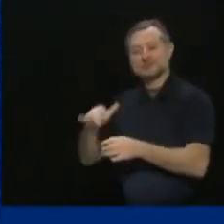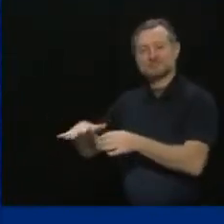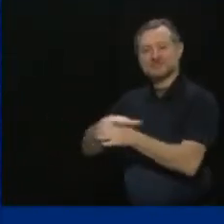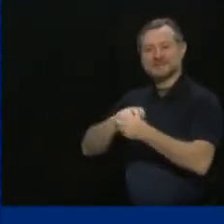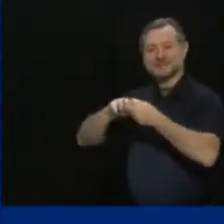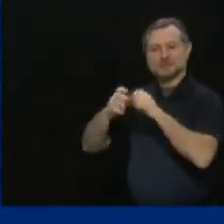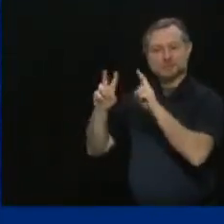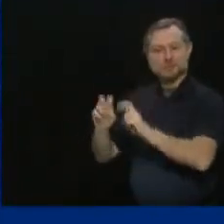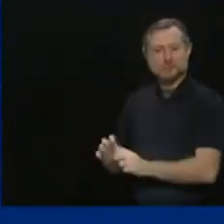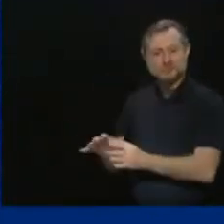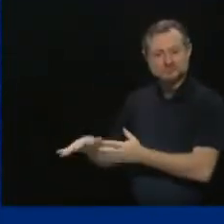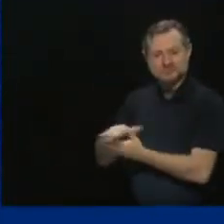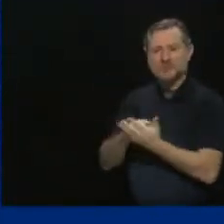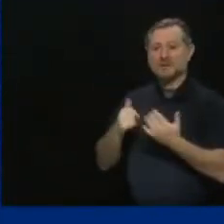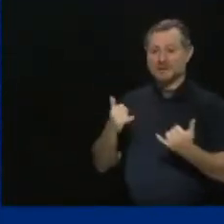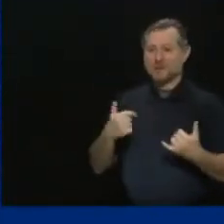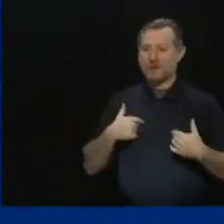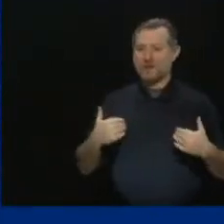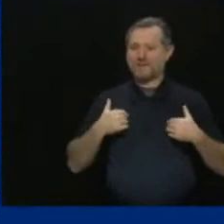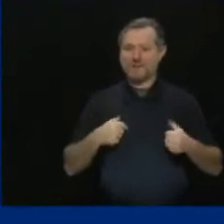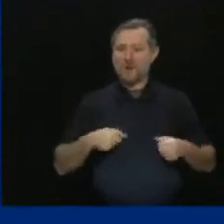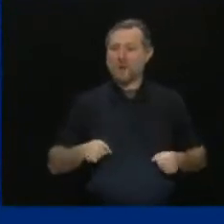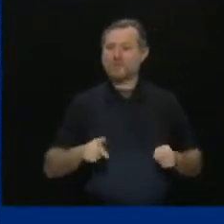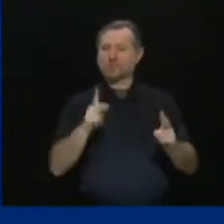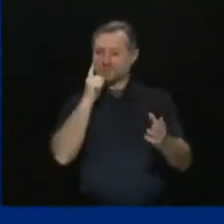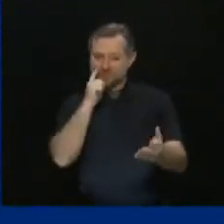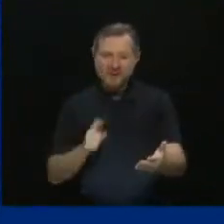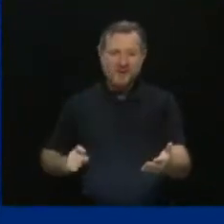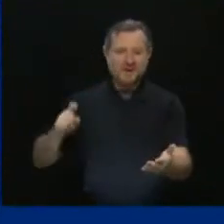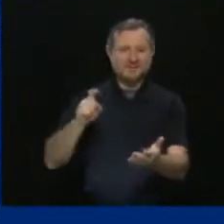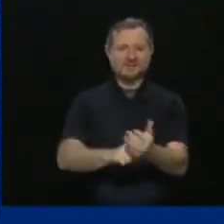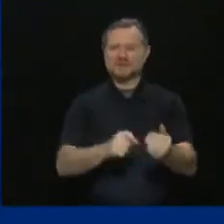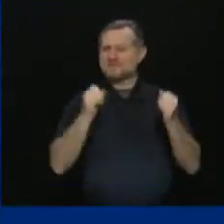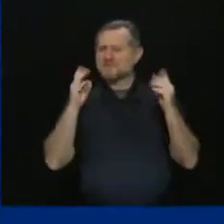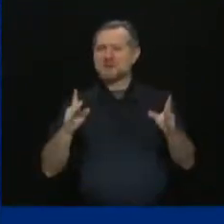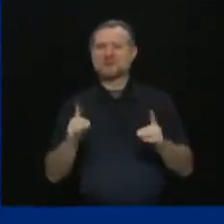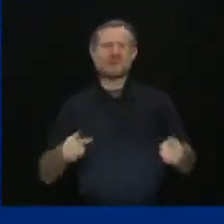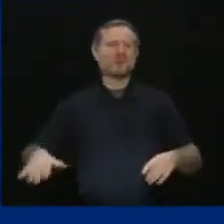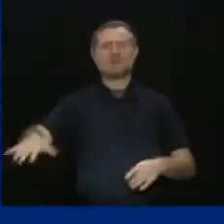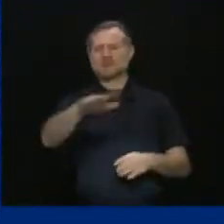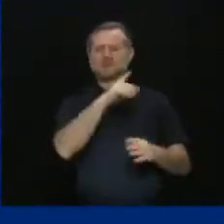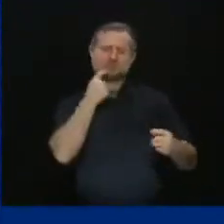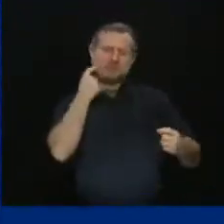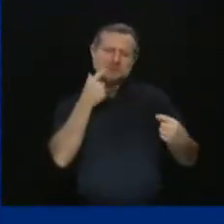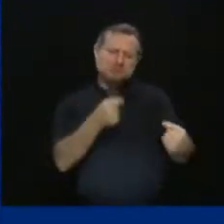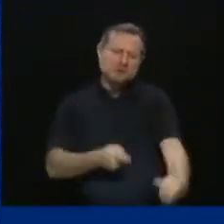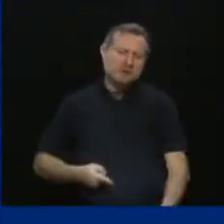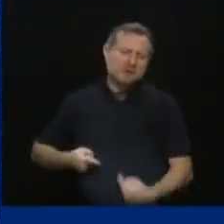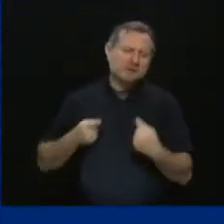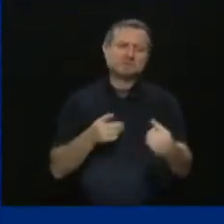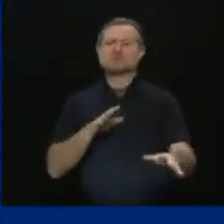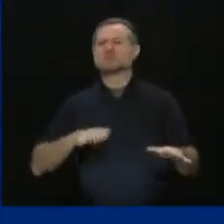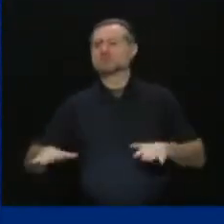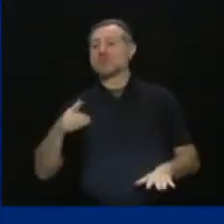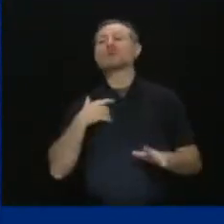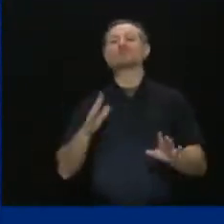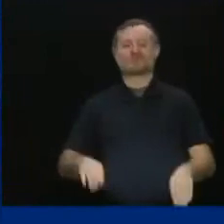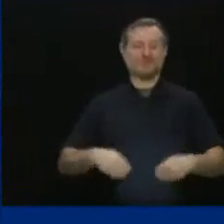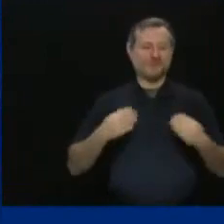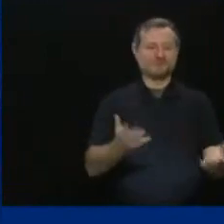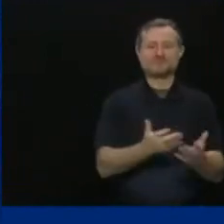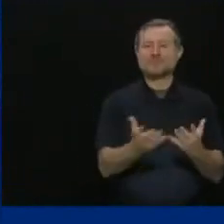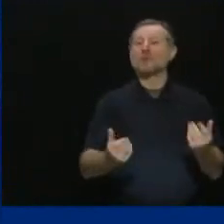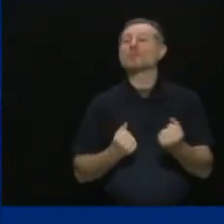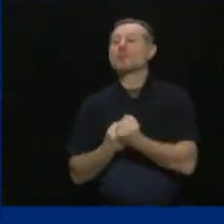to recognize the humanity of people who struggle with addiction and provide them with the life-saving support that